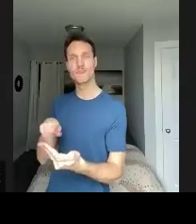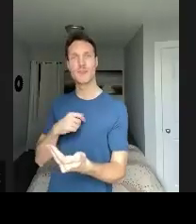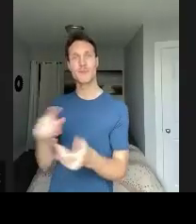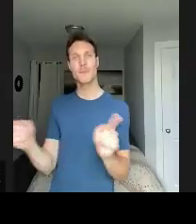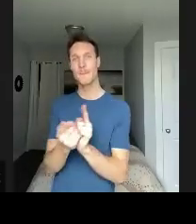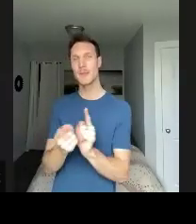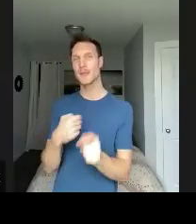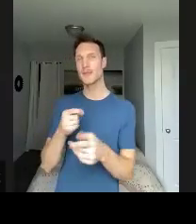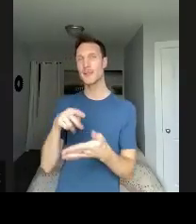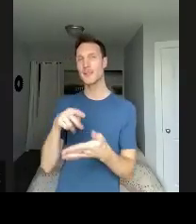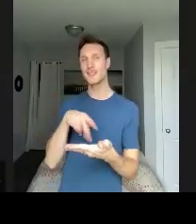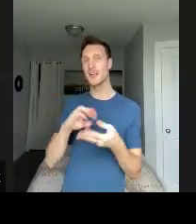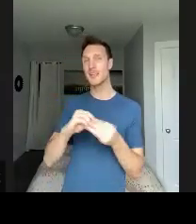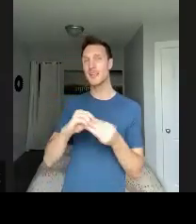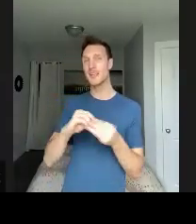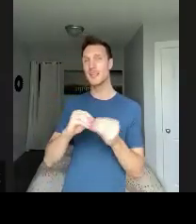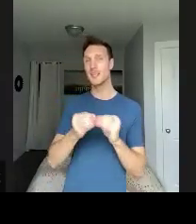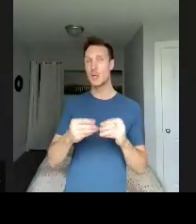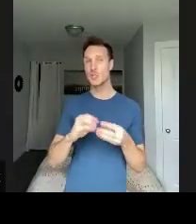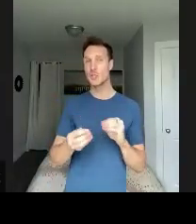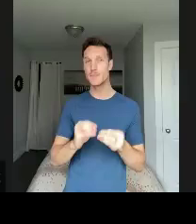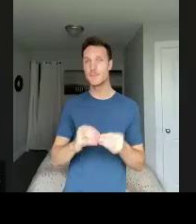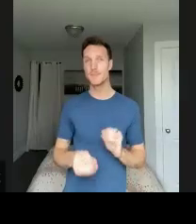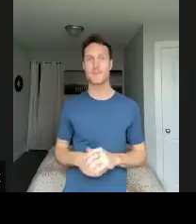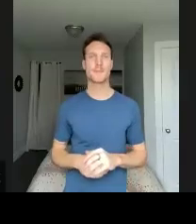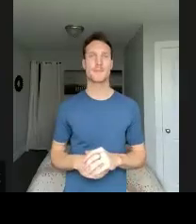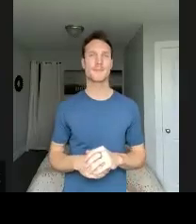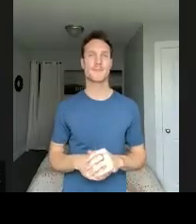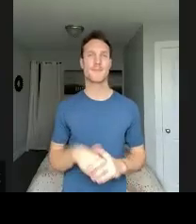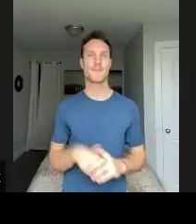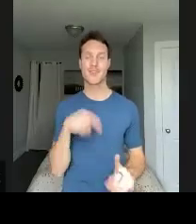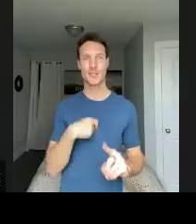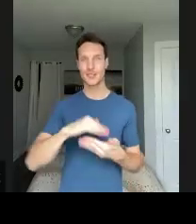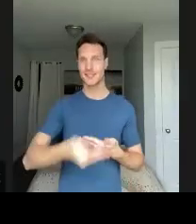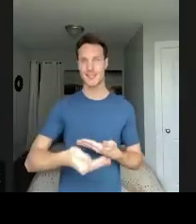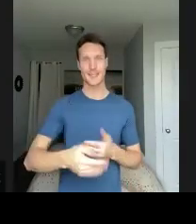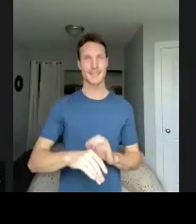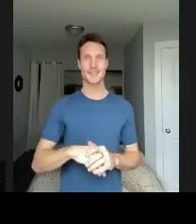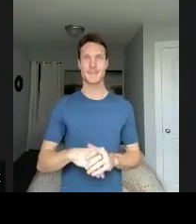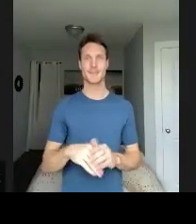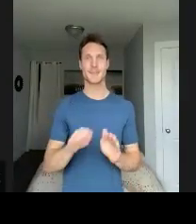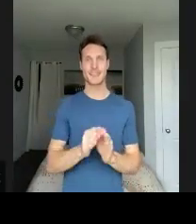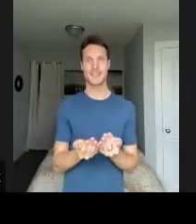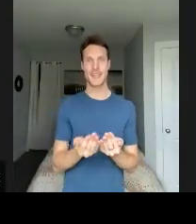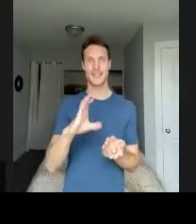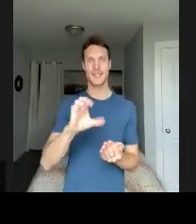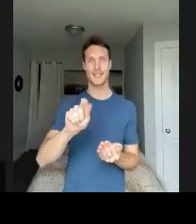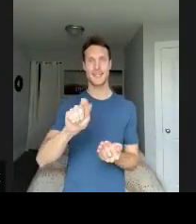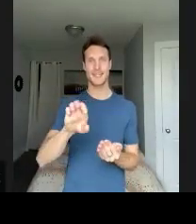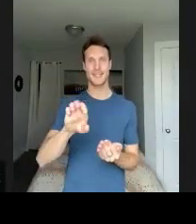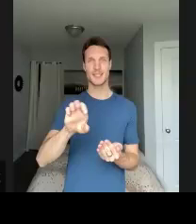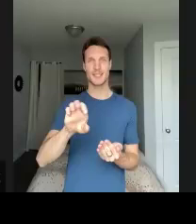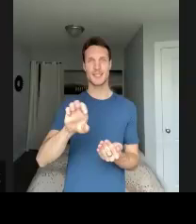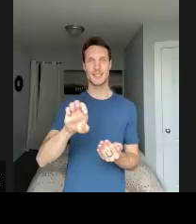numbers on that. The targeted case management study is coming to an end. There are currently no more